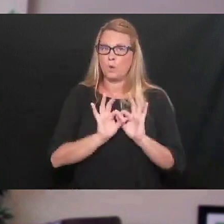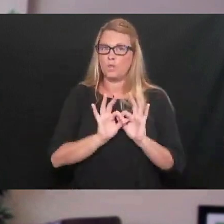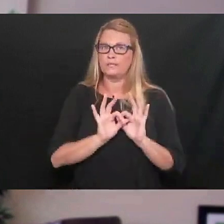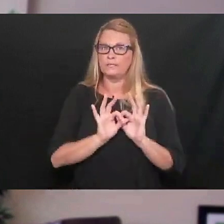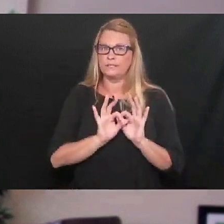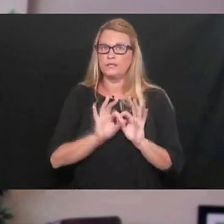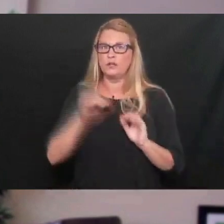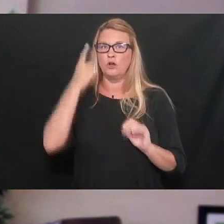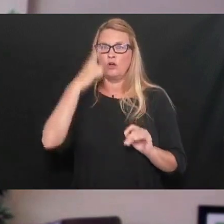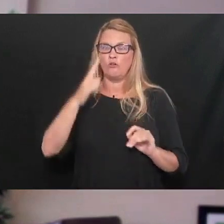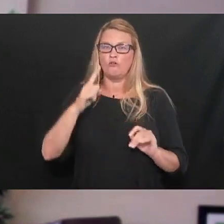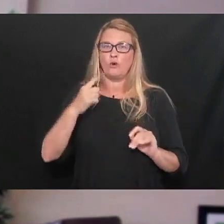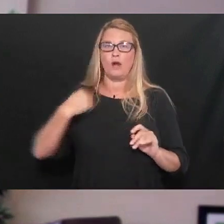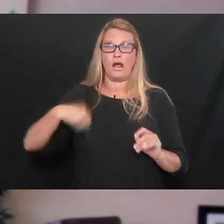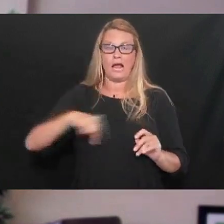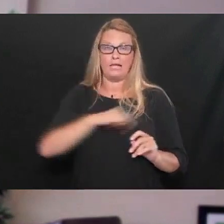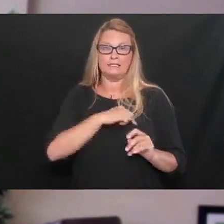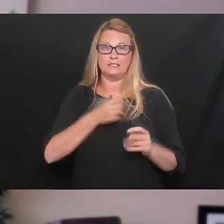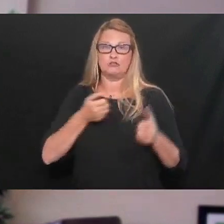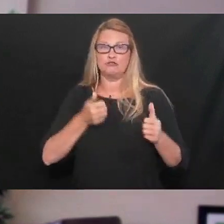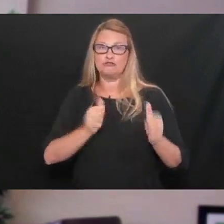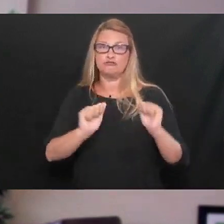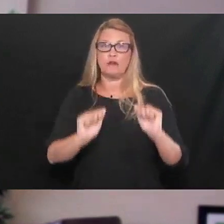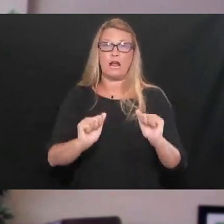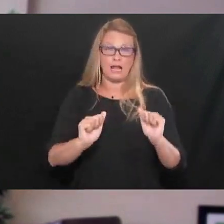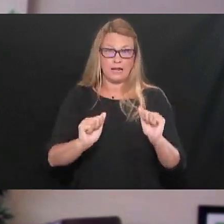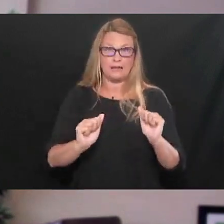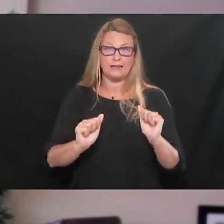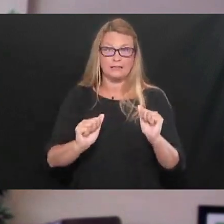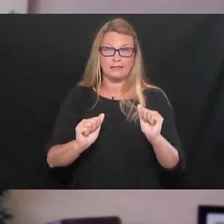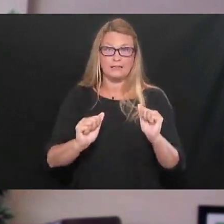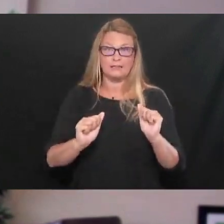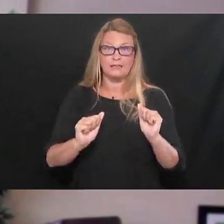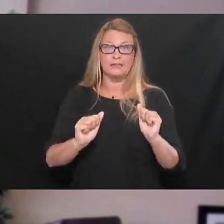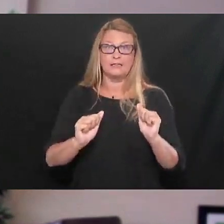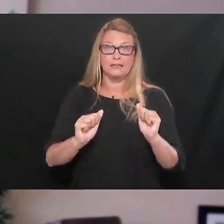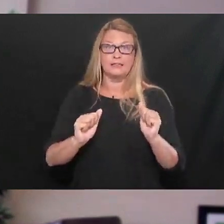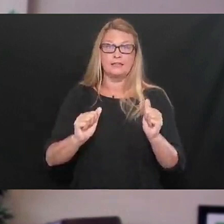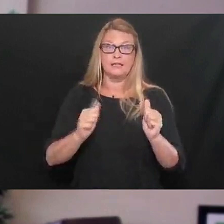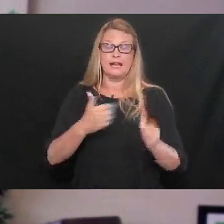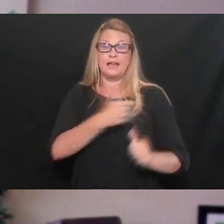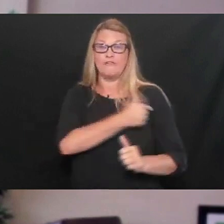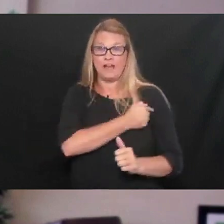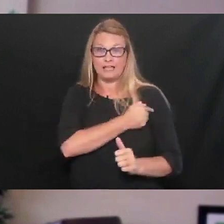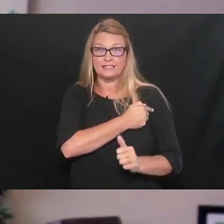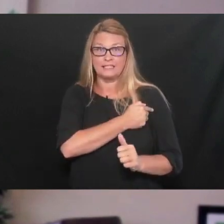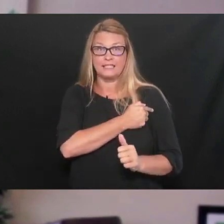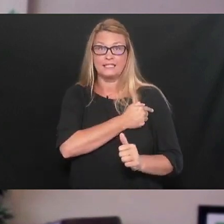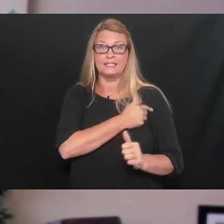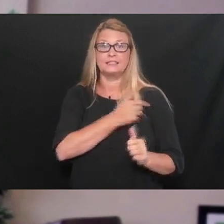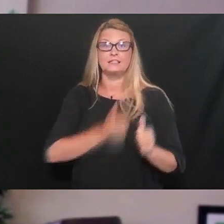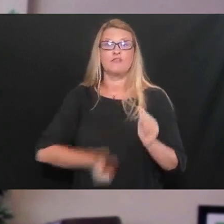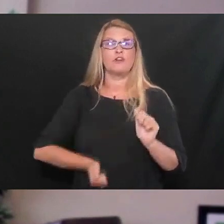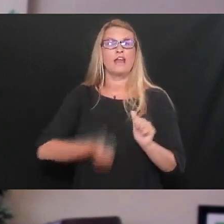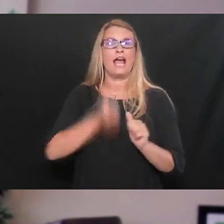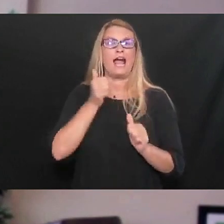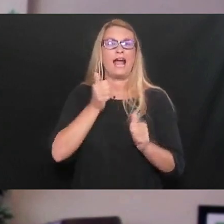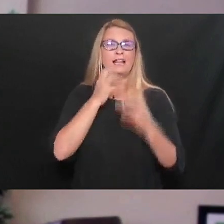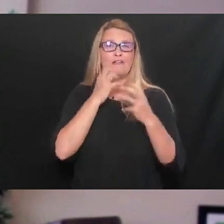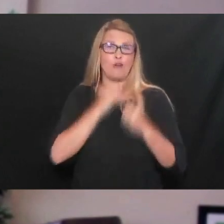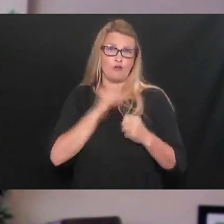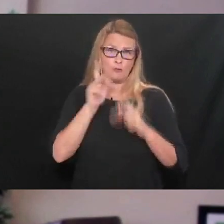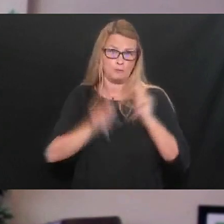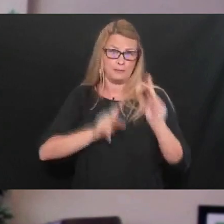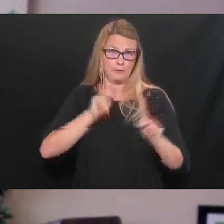all of our strength to try to bring these vaccines to the people that are the most highly vulnerable. And although